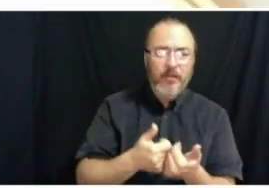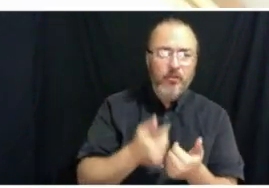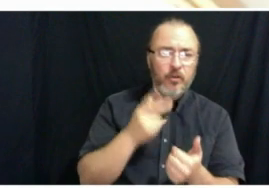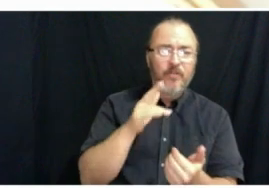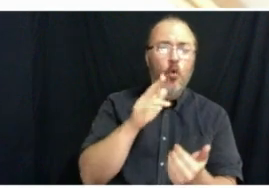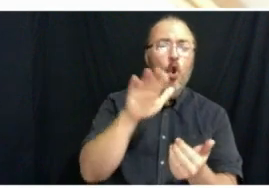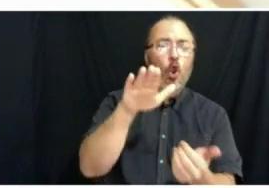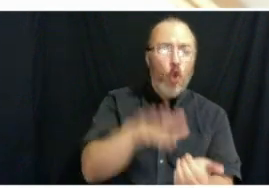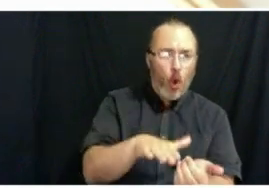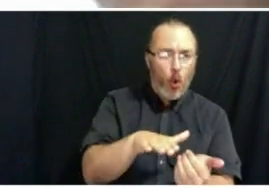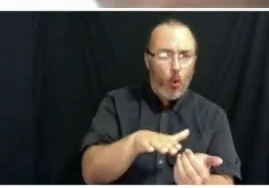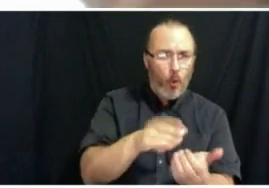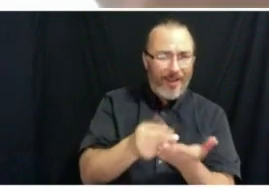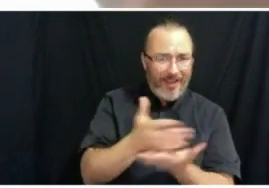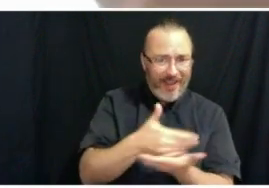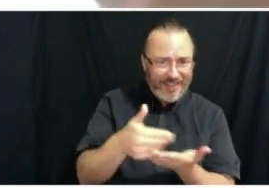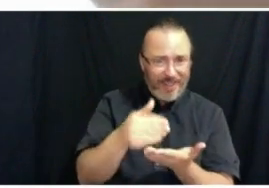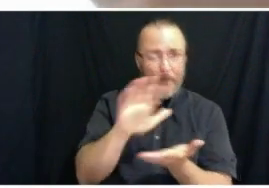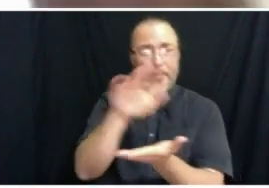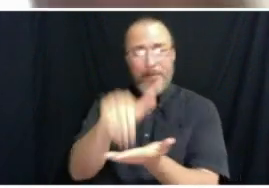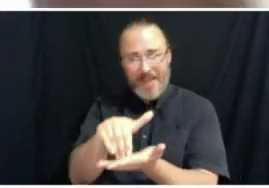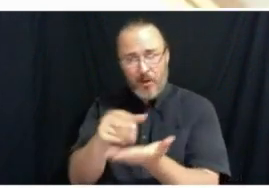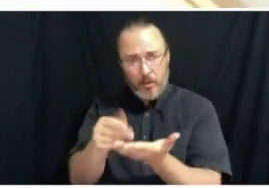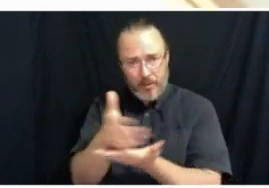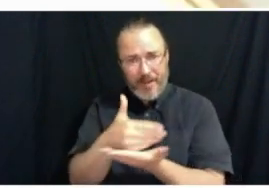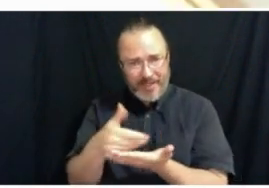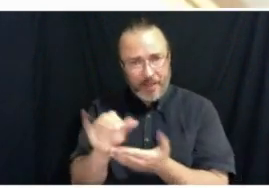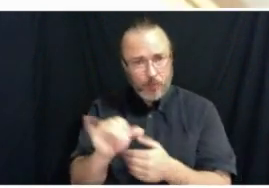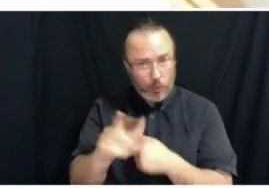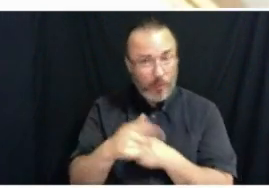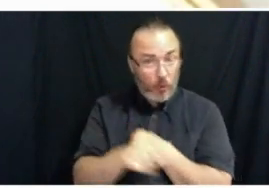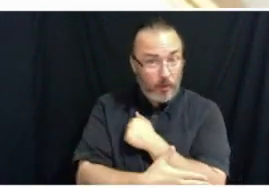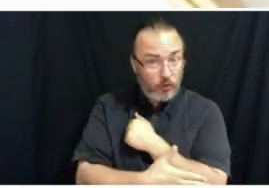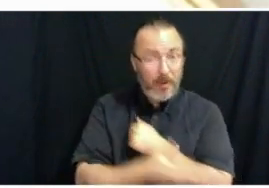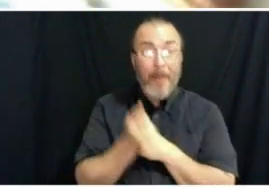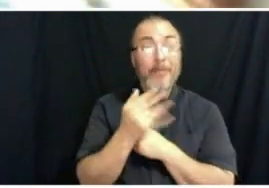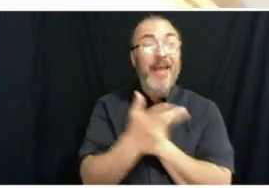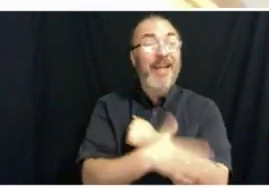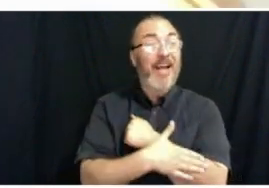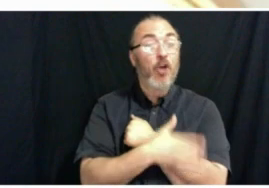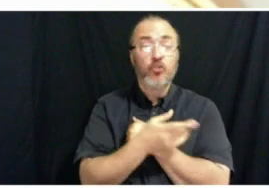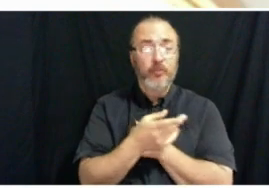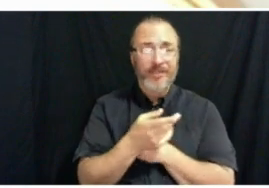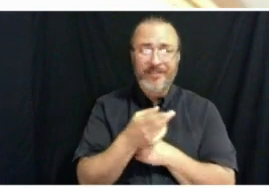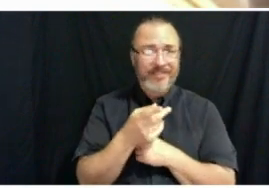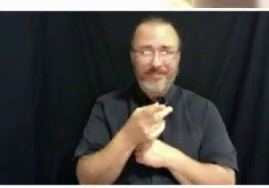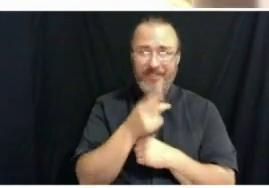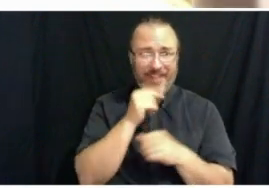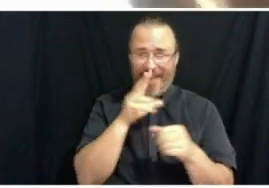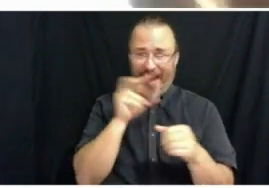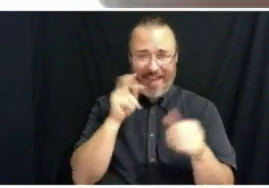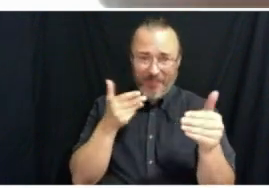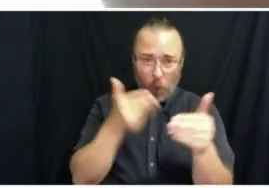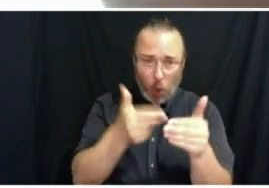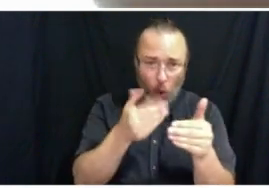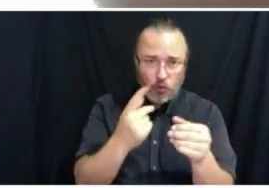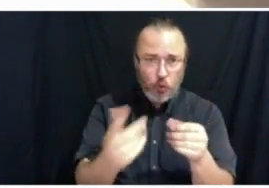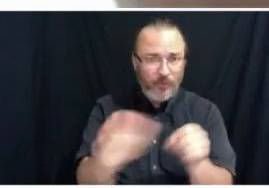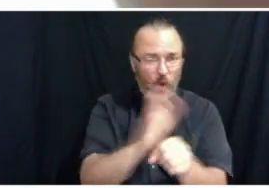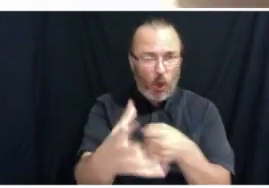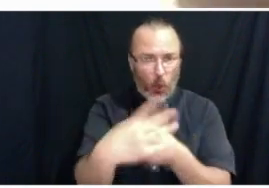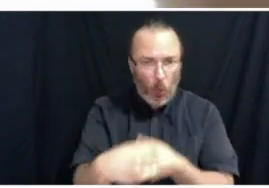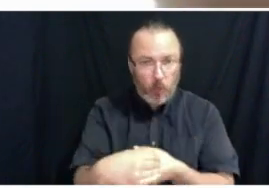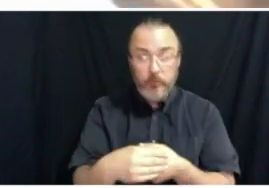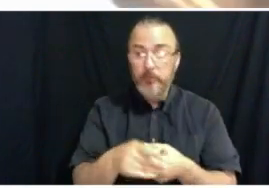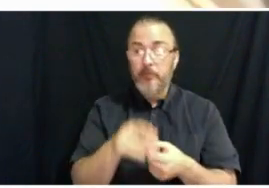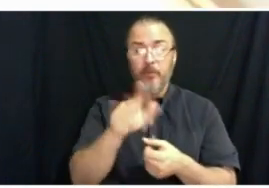countries is that many countries are so far from full inclusion, schools that are equipped to